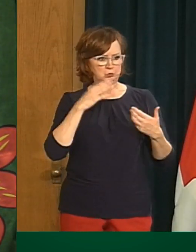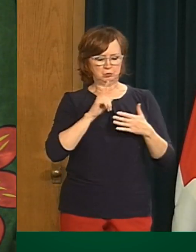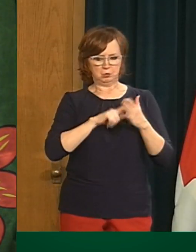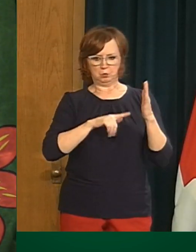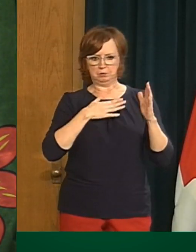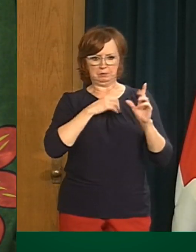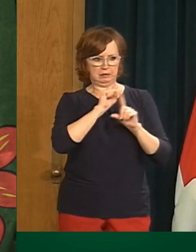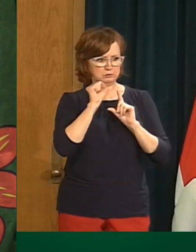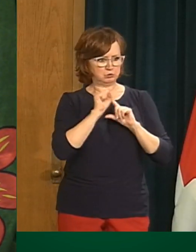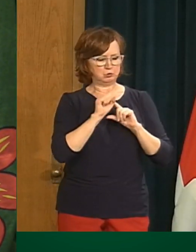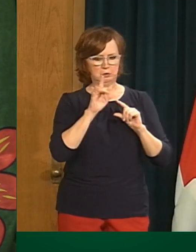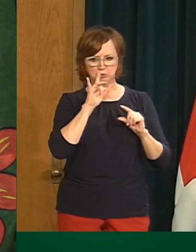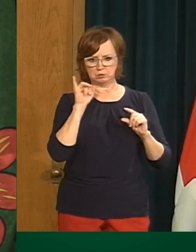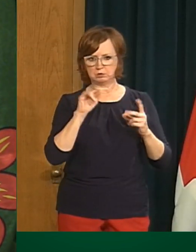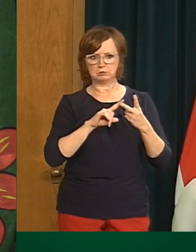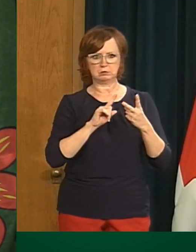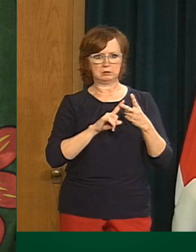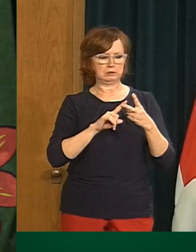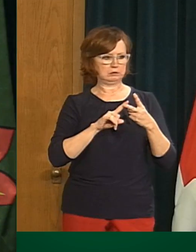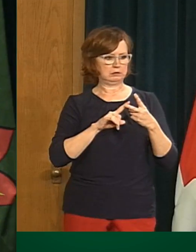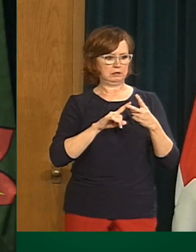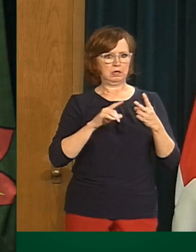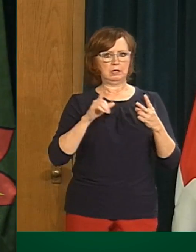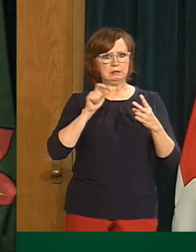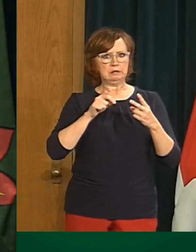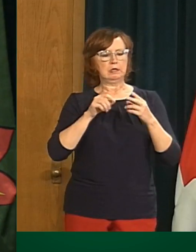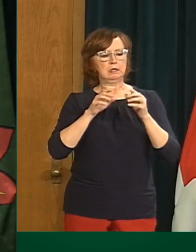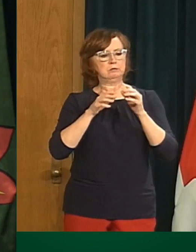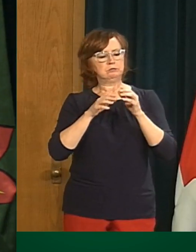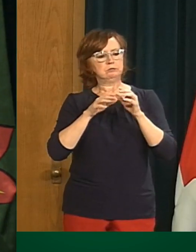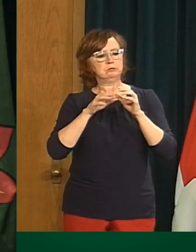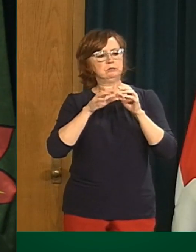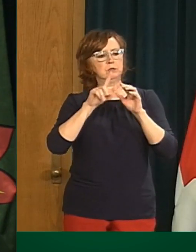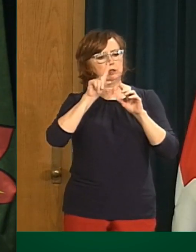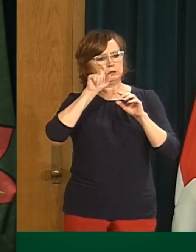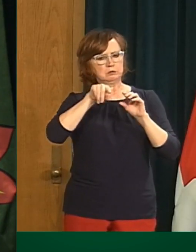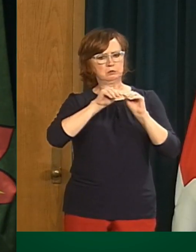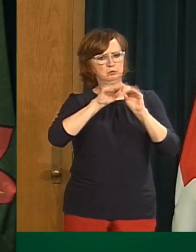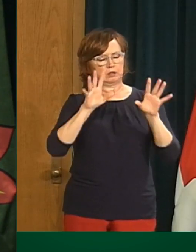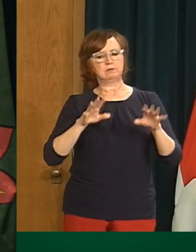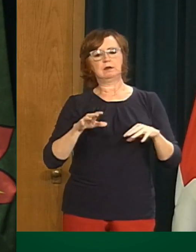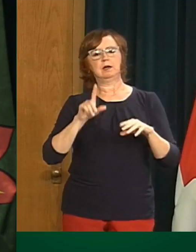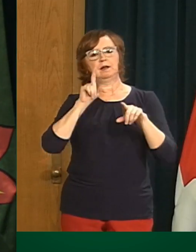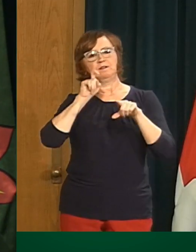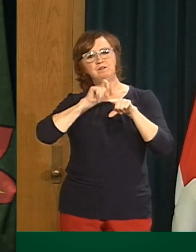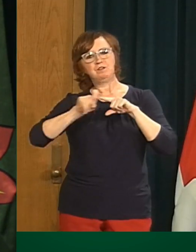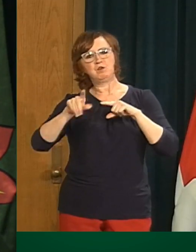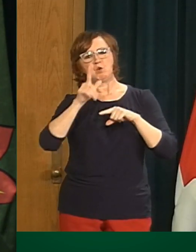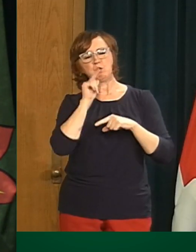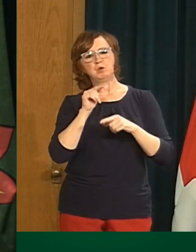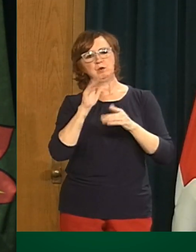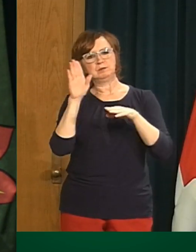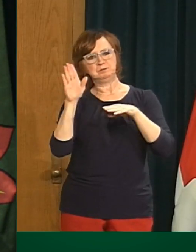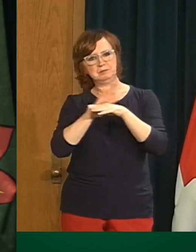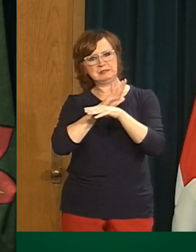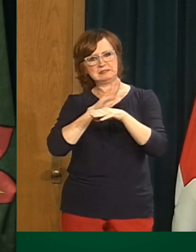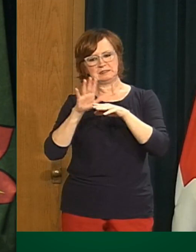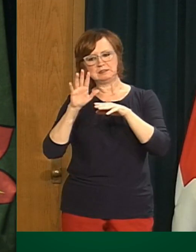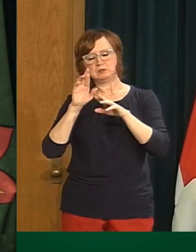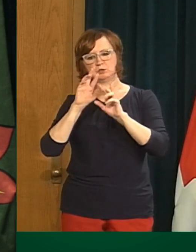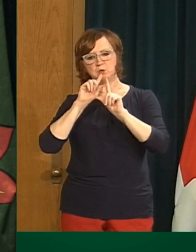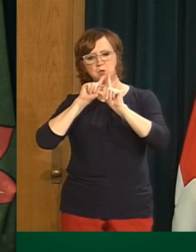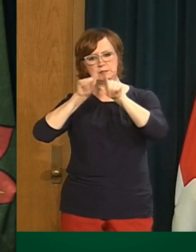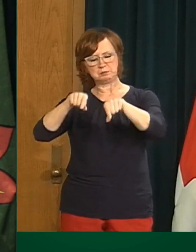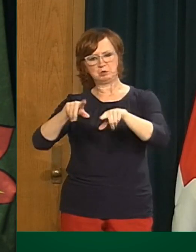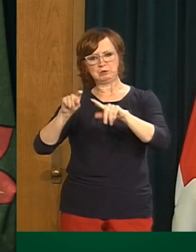the local, regional, provincial economy can contact the business response team. They can work through these and ensure they get